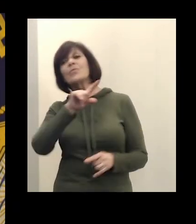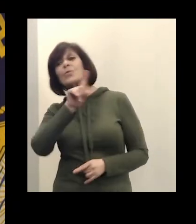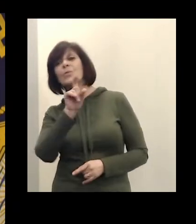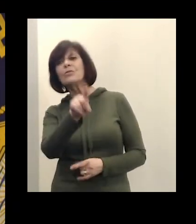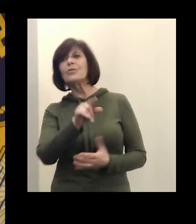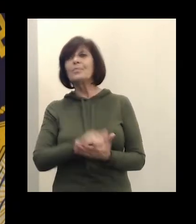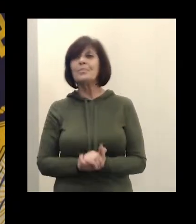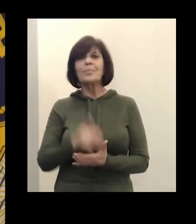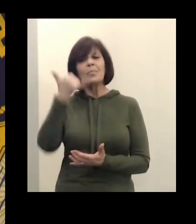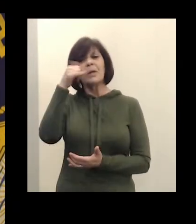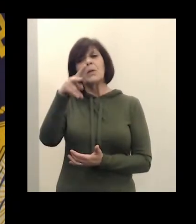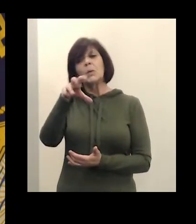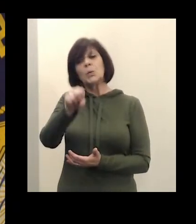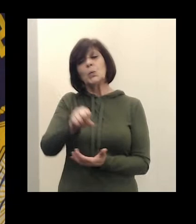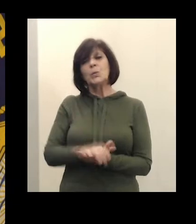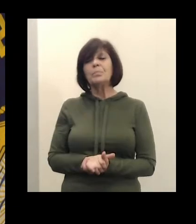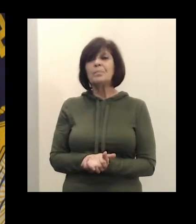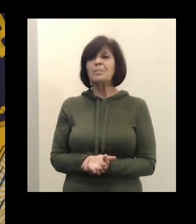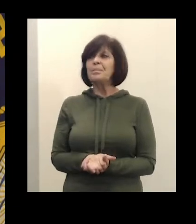News, Sandy Tan.